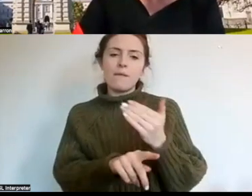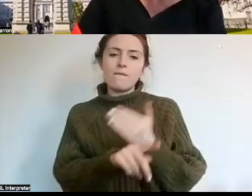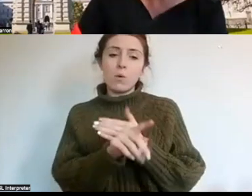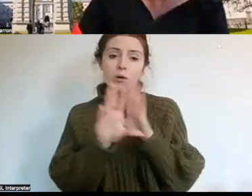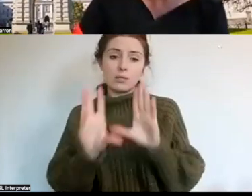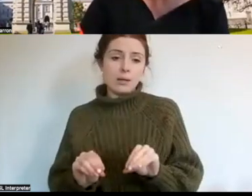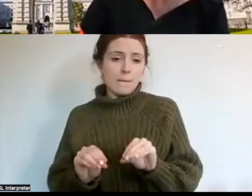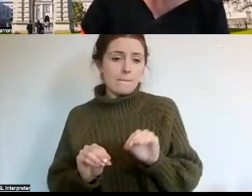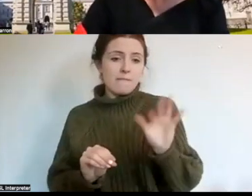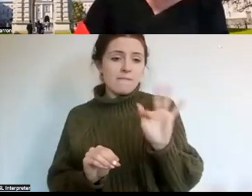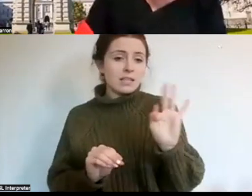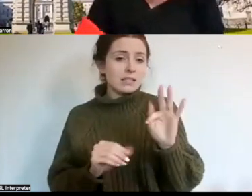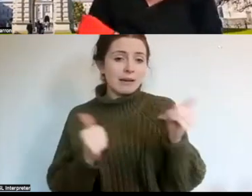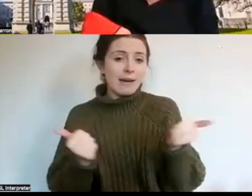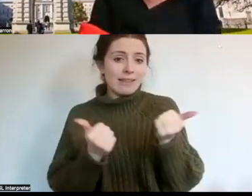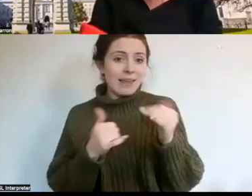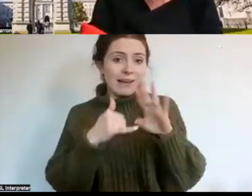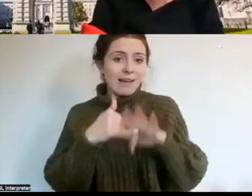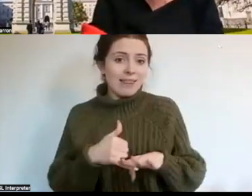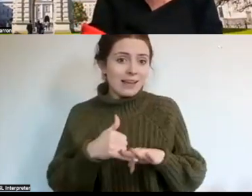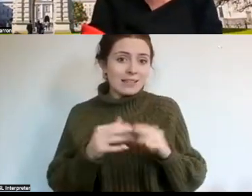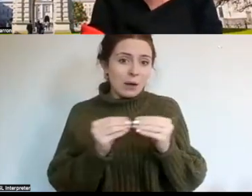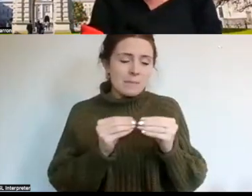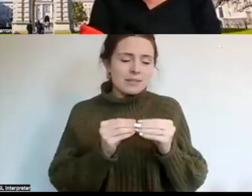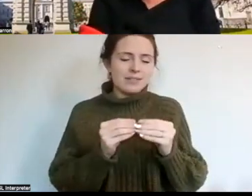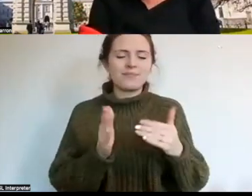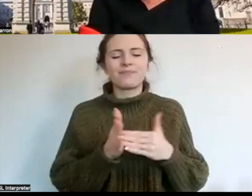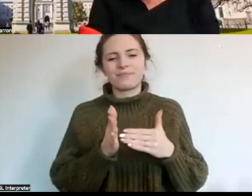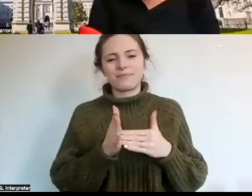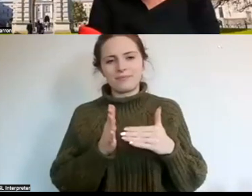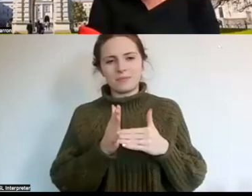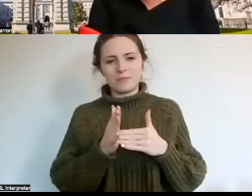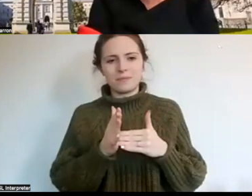say anything finally? Yes, if you don't mind. And I just